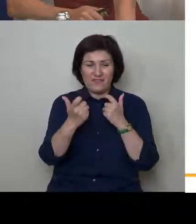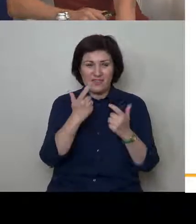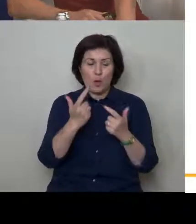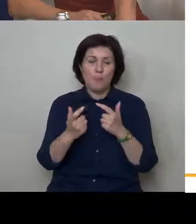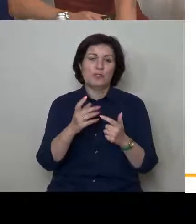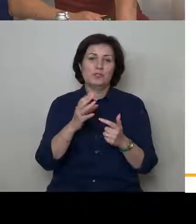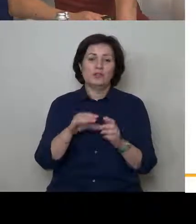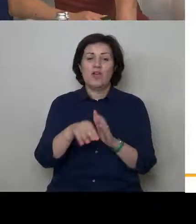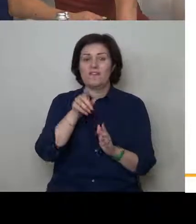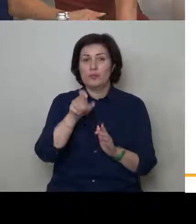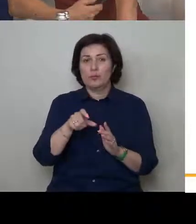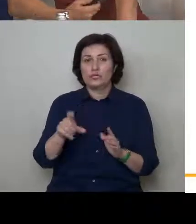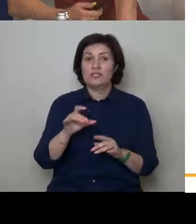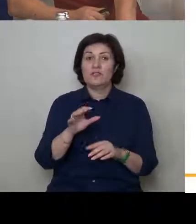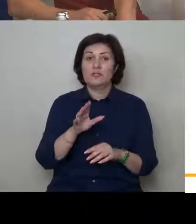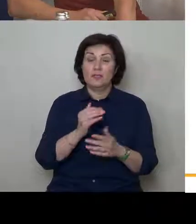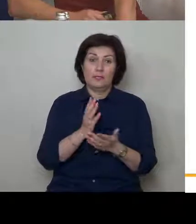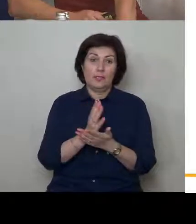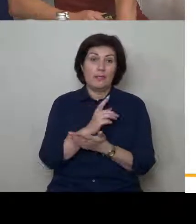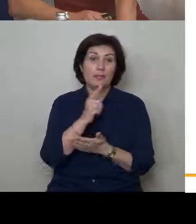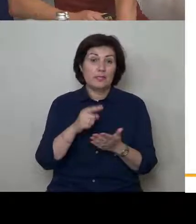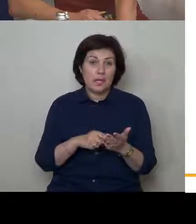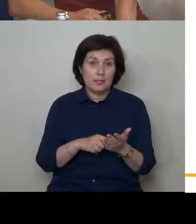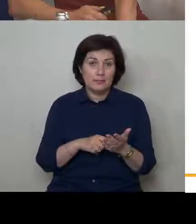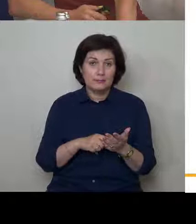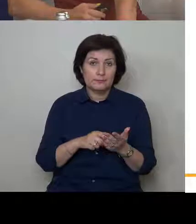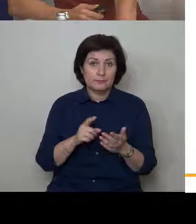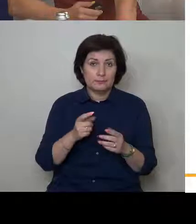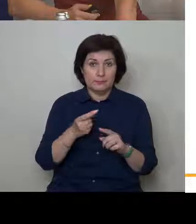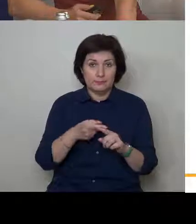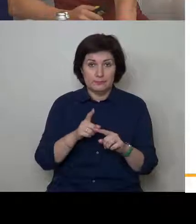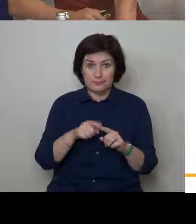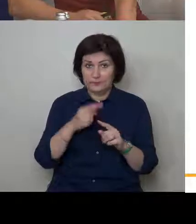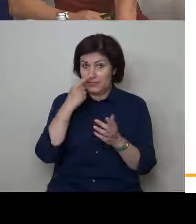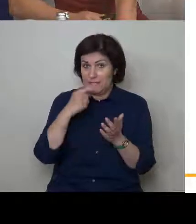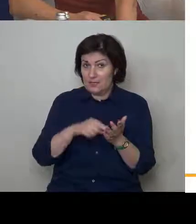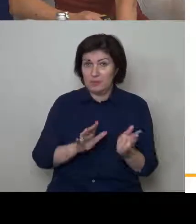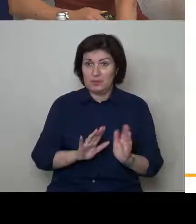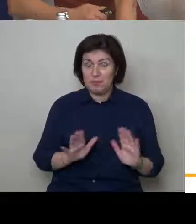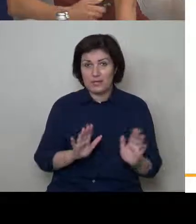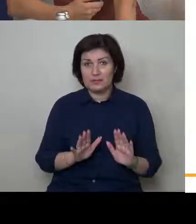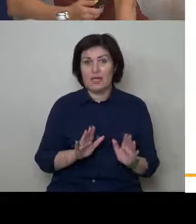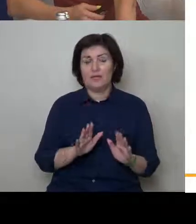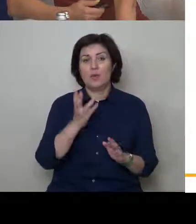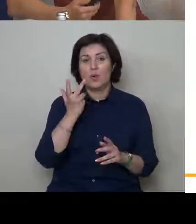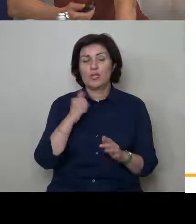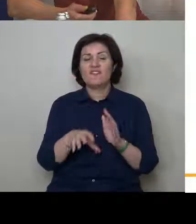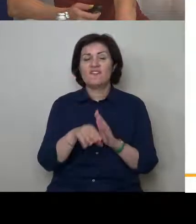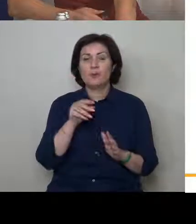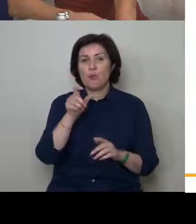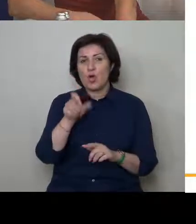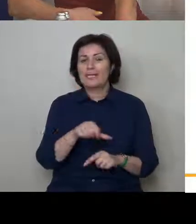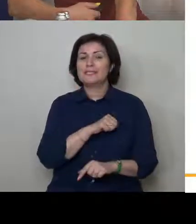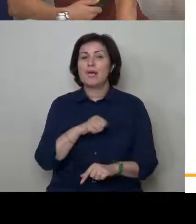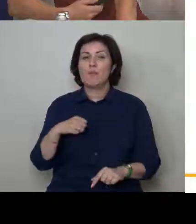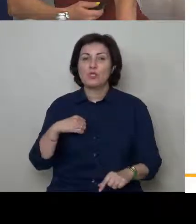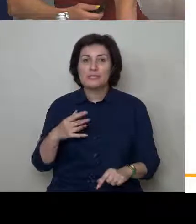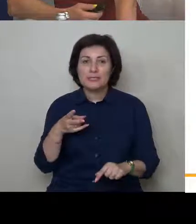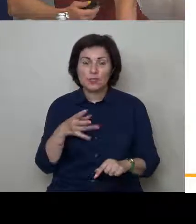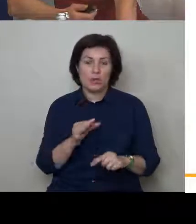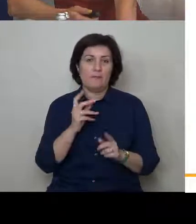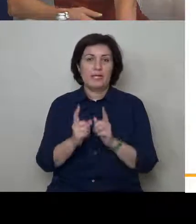incorrect information about voters. And now the question is that this would not cover the situation when